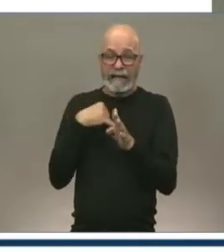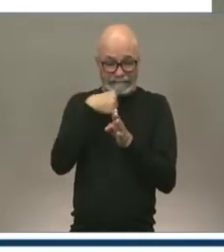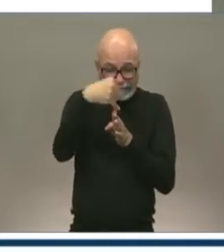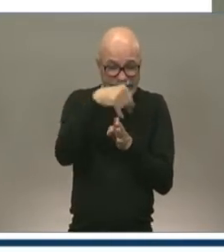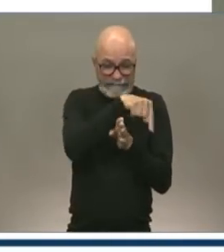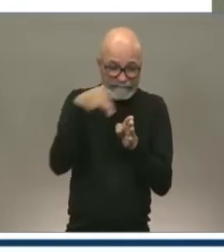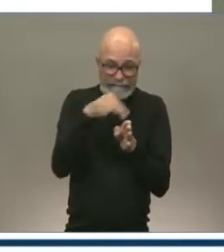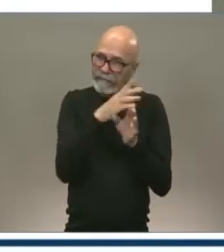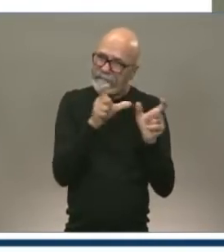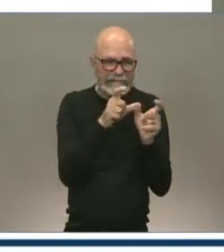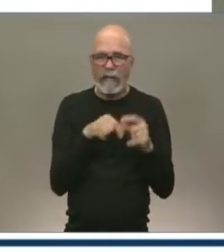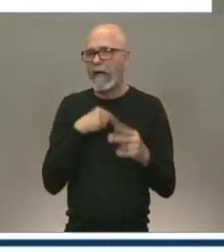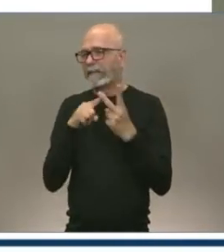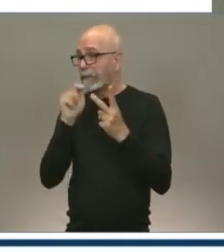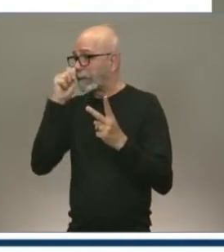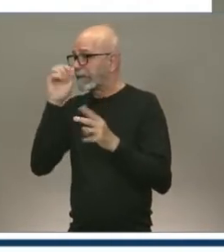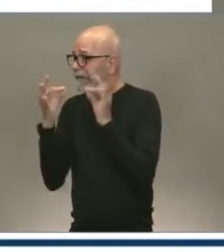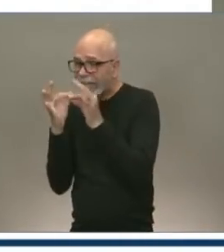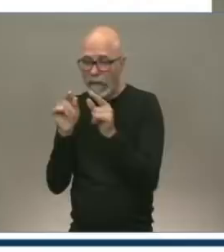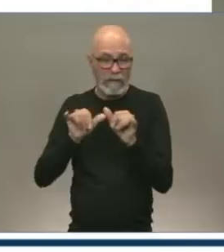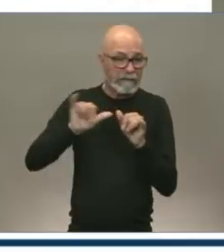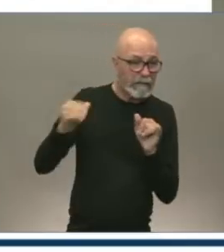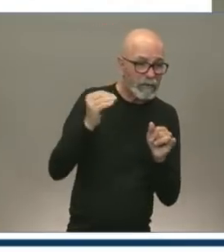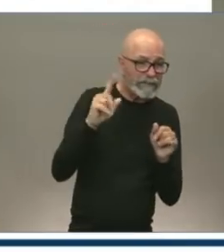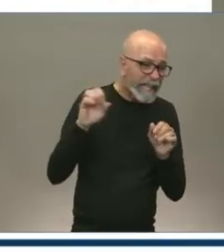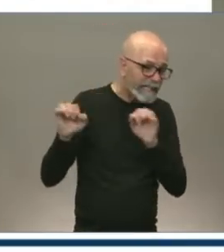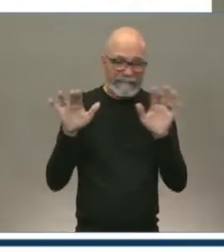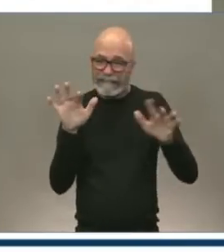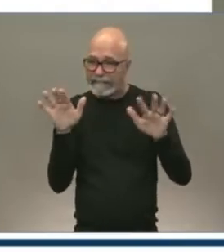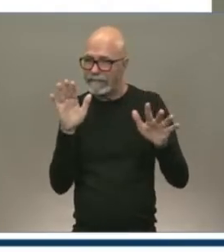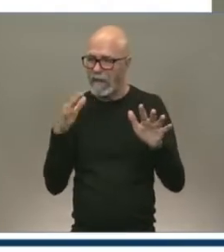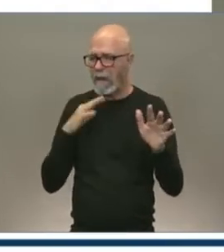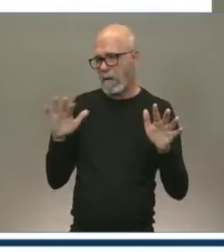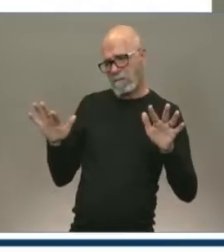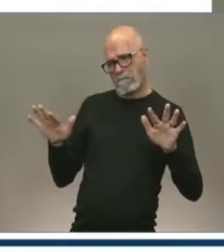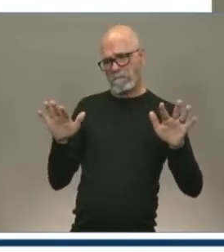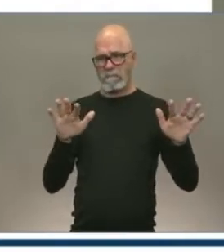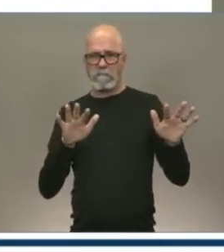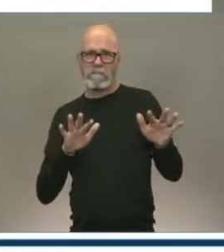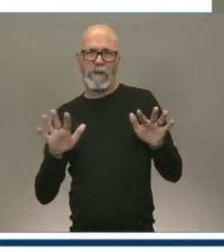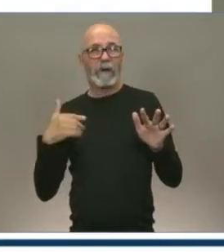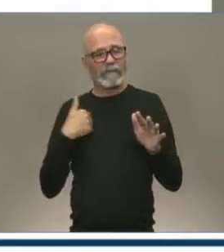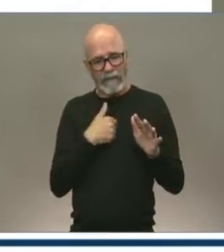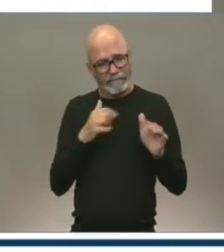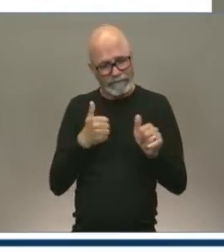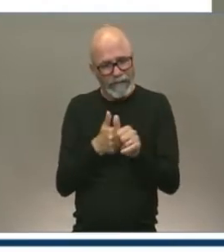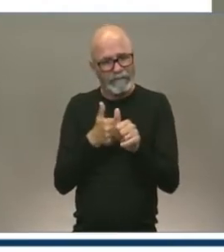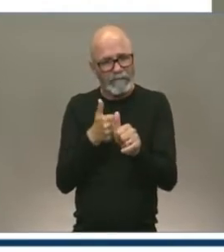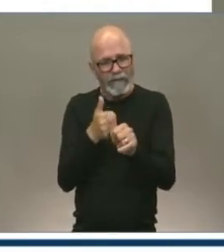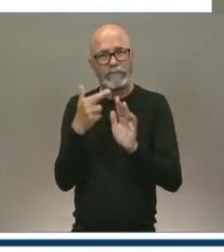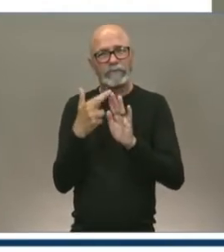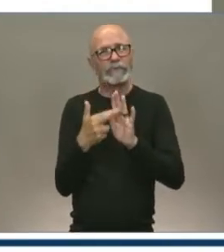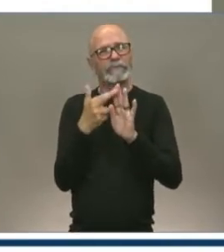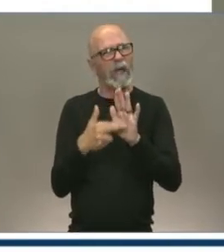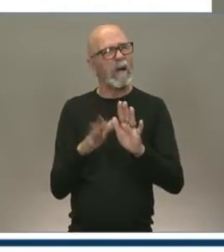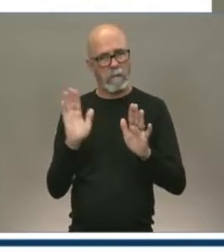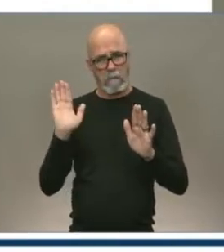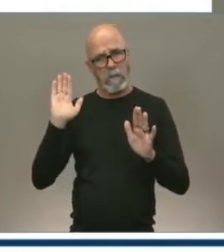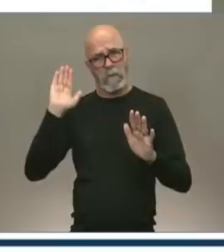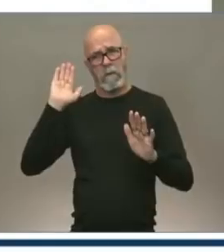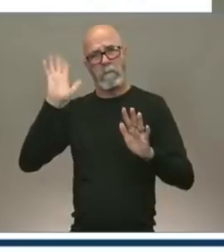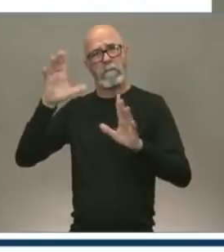testing, holding with all Nova Scotians with public health protocols and restrictions, it's working. So we're seeing